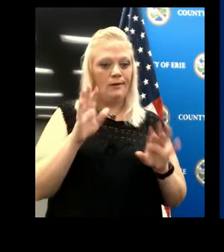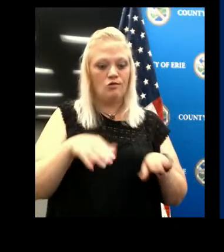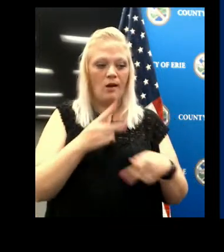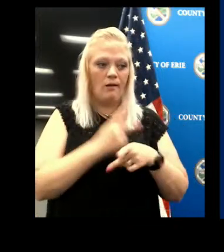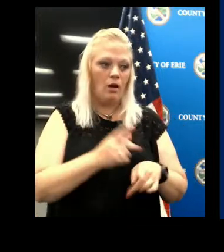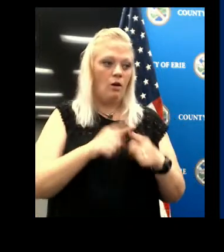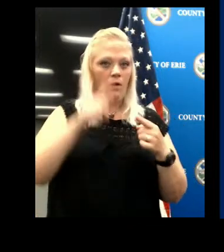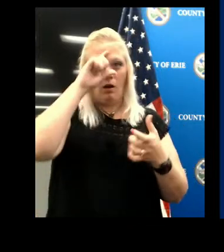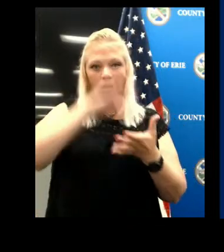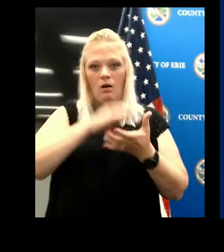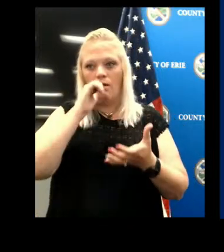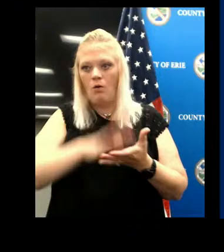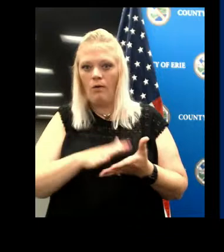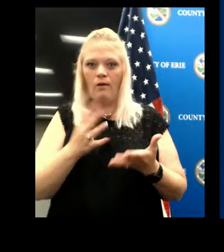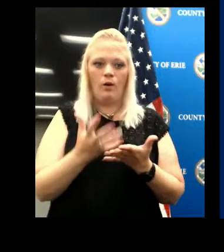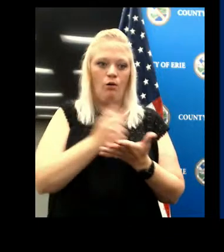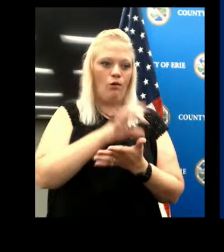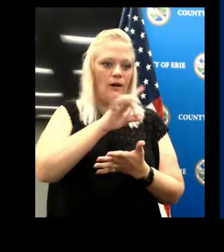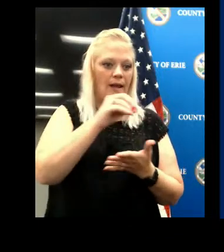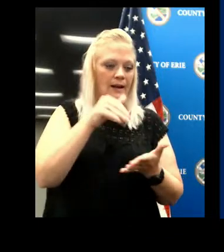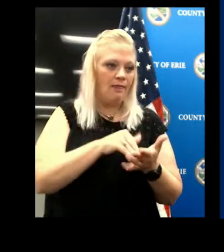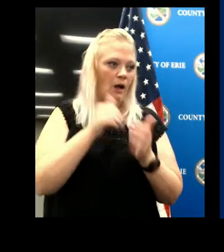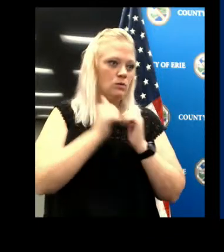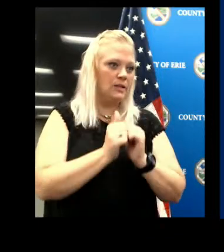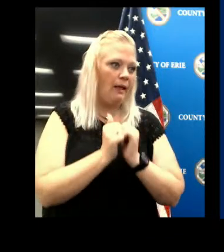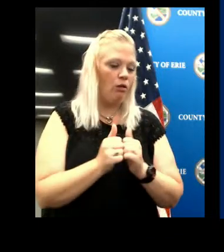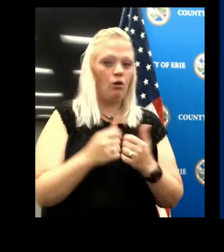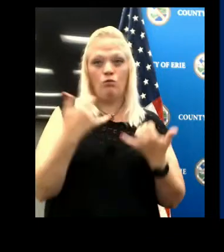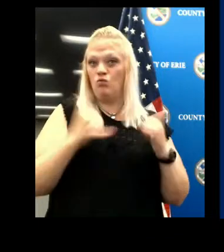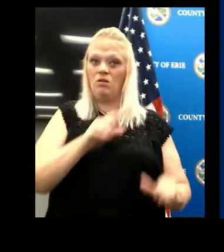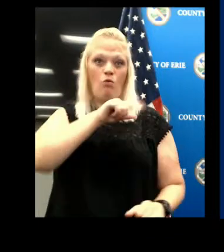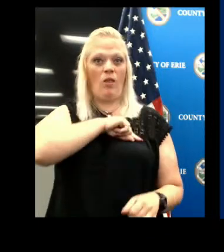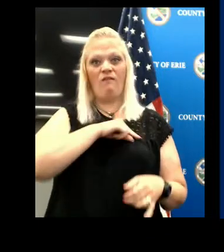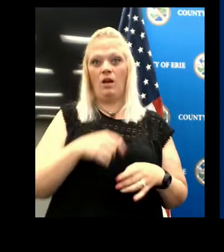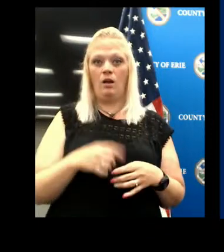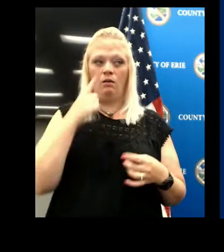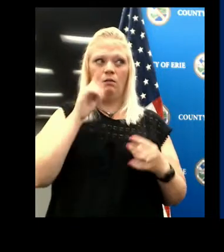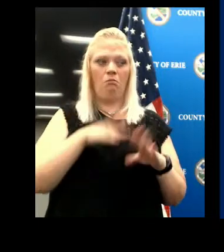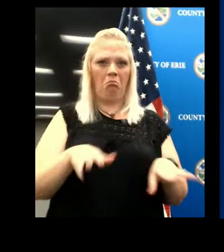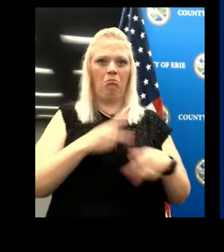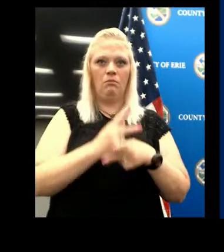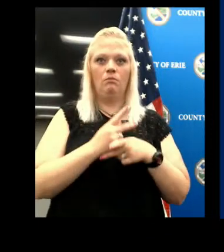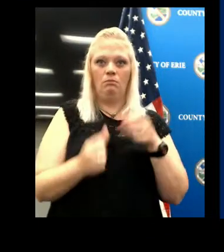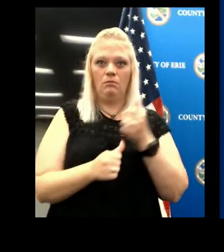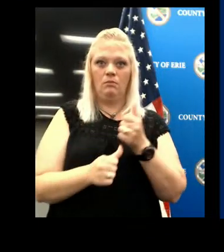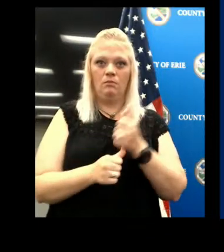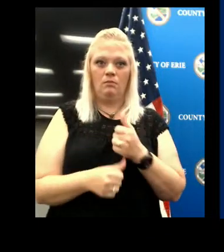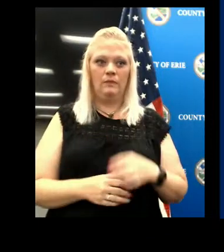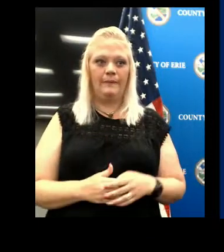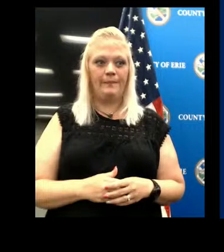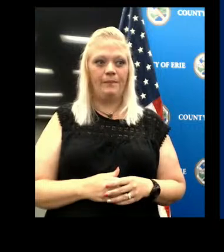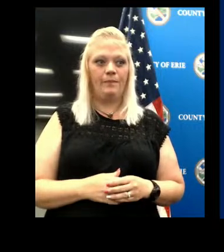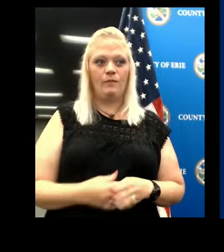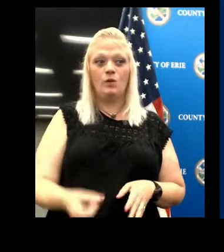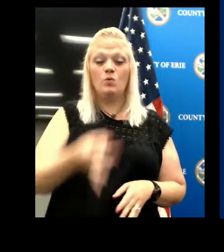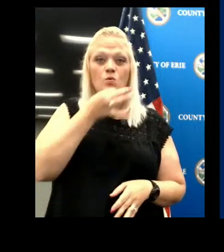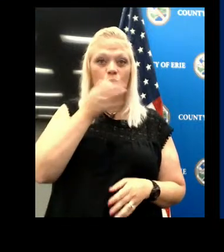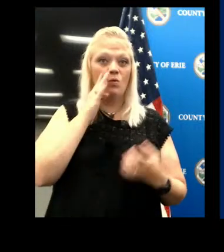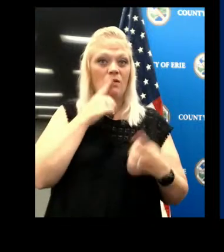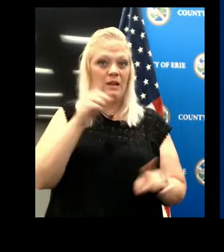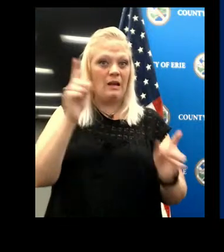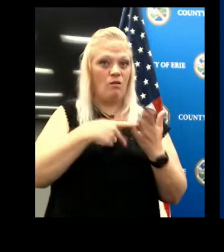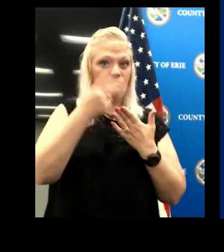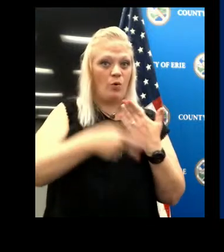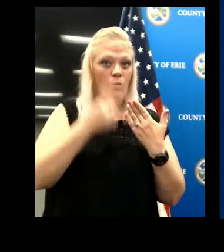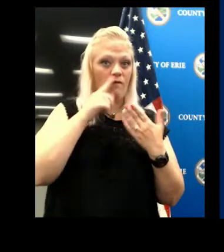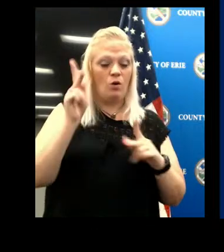a husband and wife, we make $80,000 a year combined, you still qualify for child care assistance. And soon we'll be announcing a program for